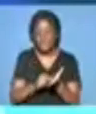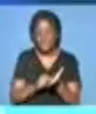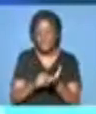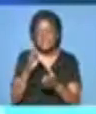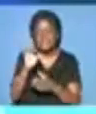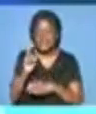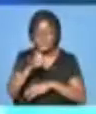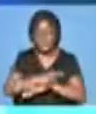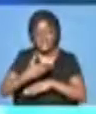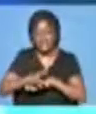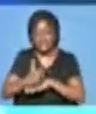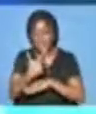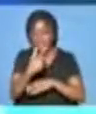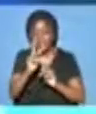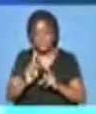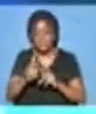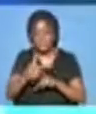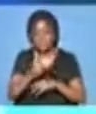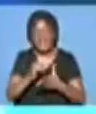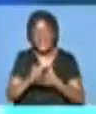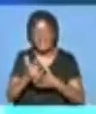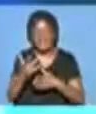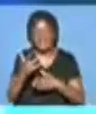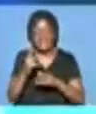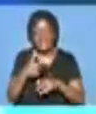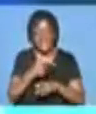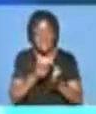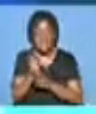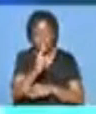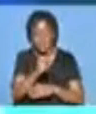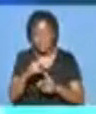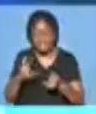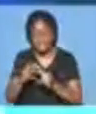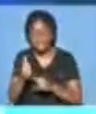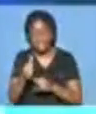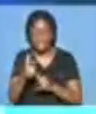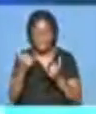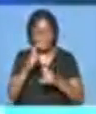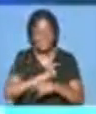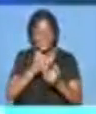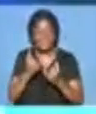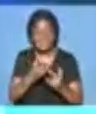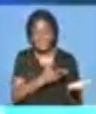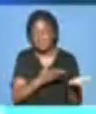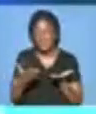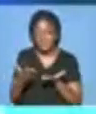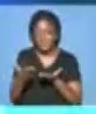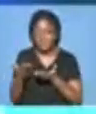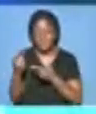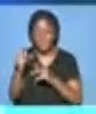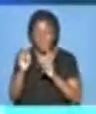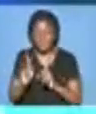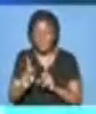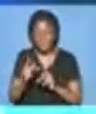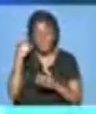Just 7 days after that triple shooting that killed one and injured another, police today escorted to court the person believed to be